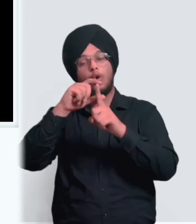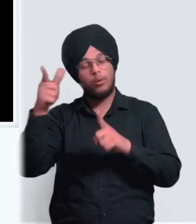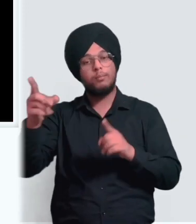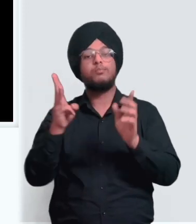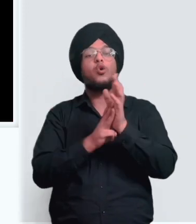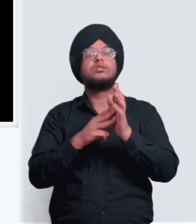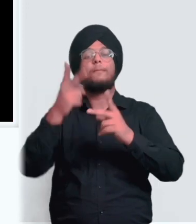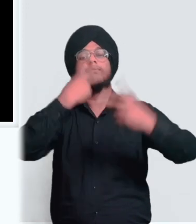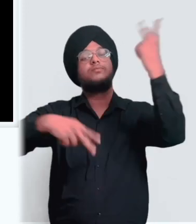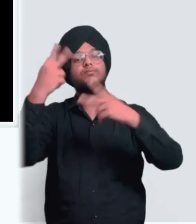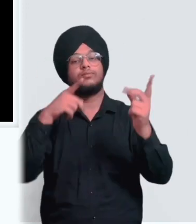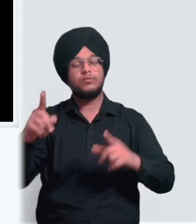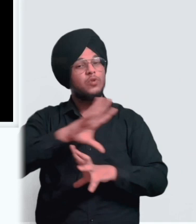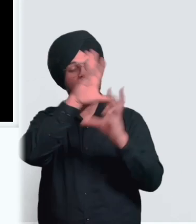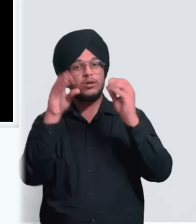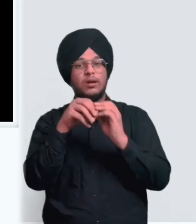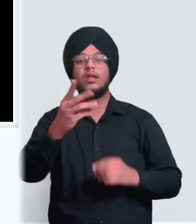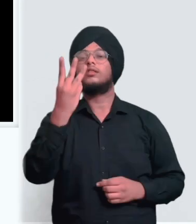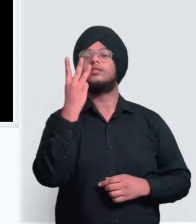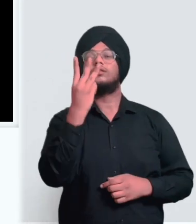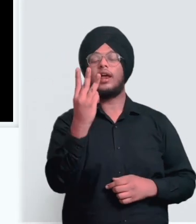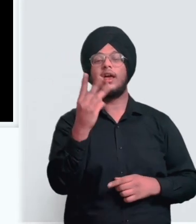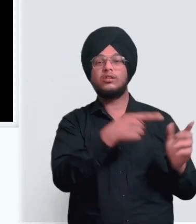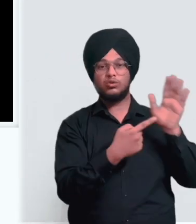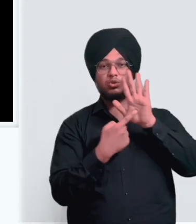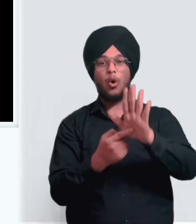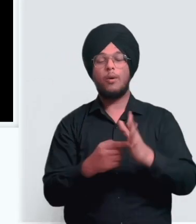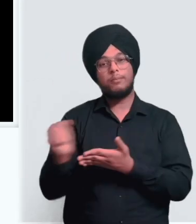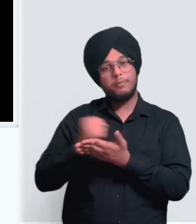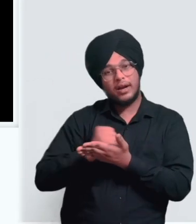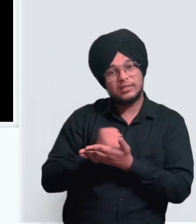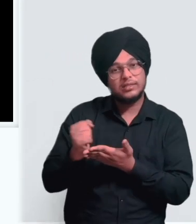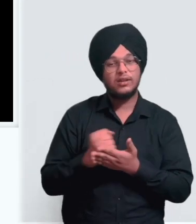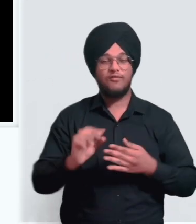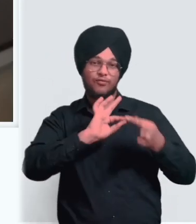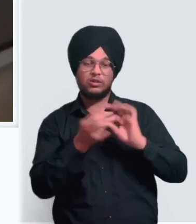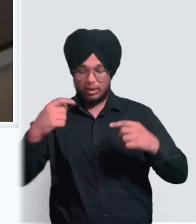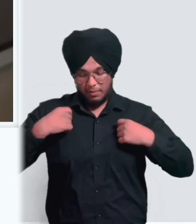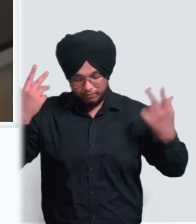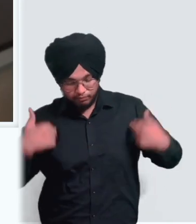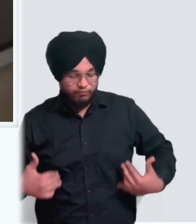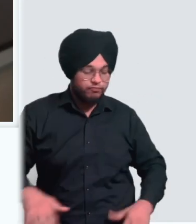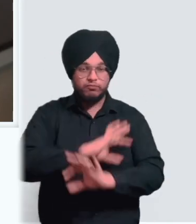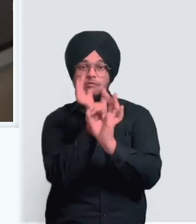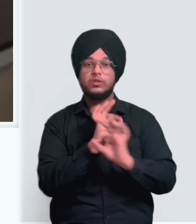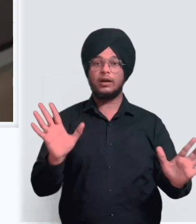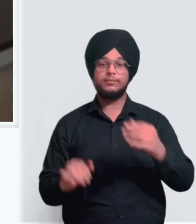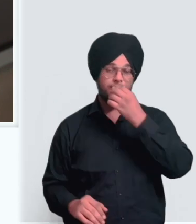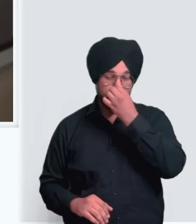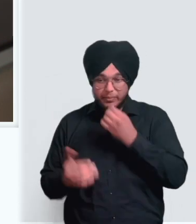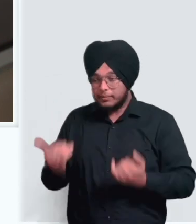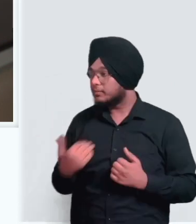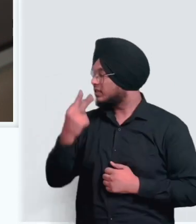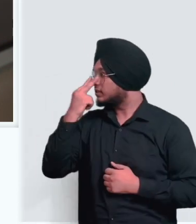Art. In a tightly cropped composition, 3 ballerinas are shown practicing and adjusting their costume. Here, we look at an